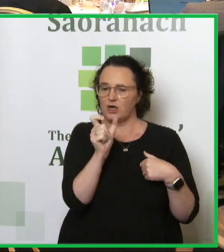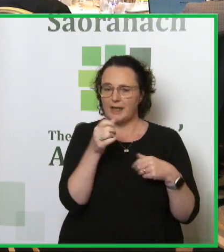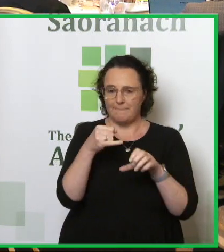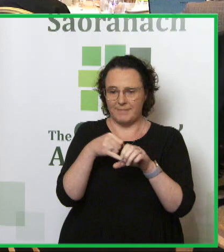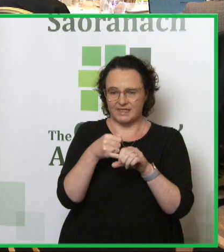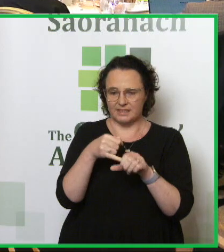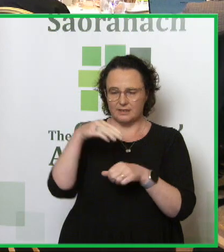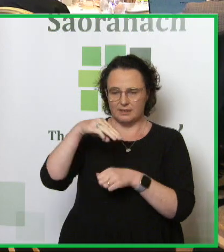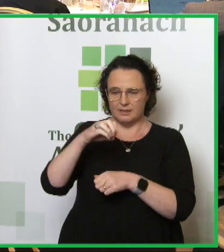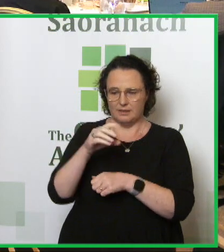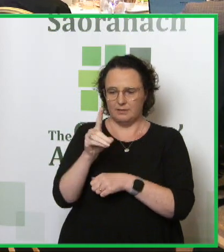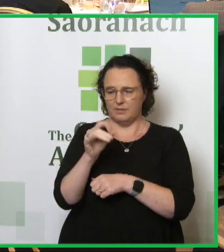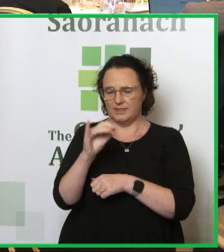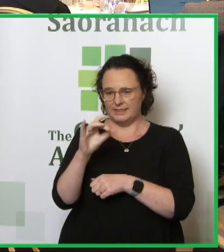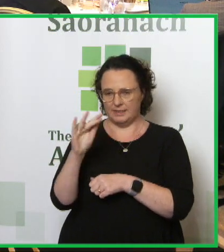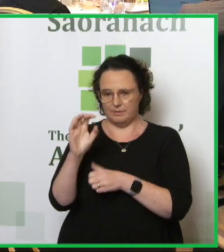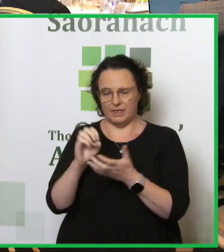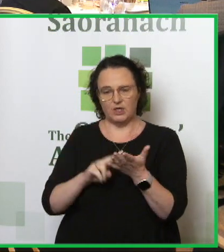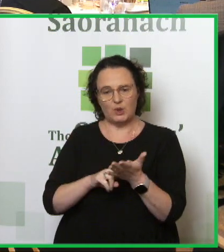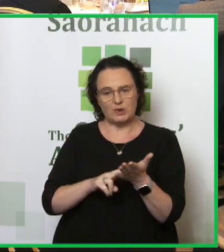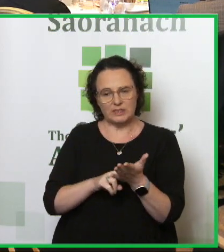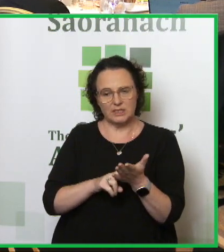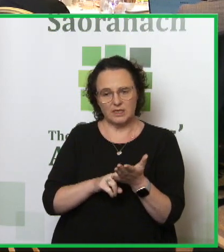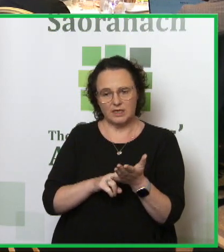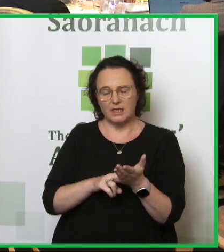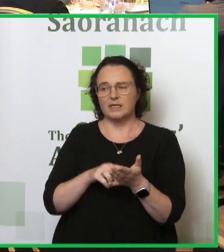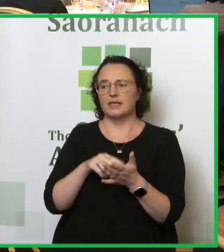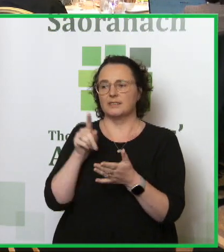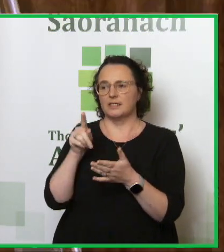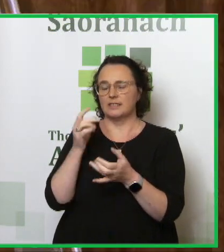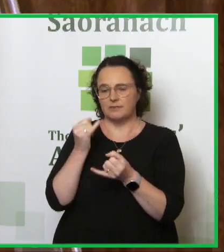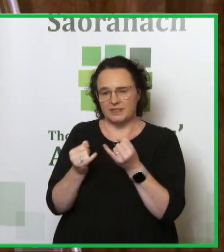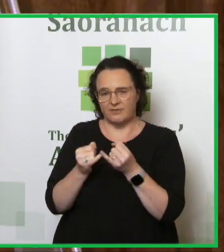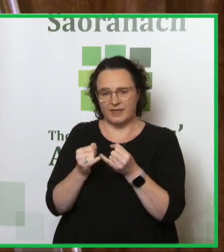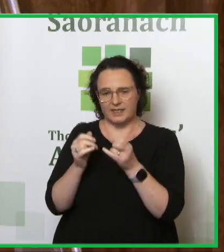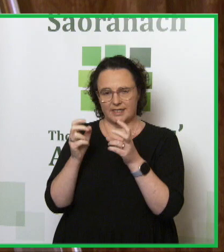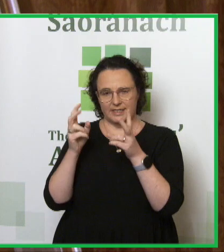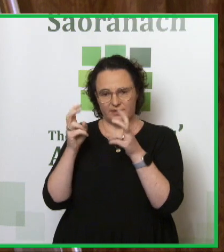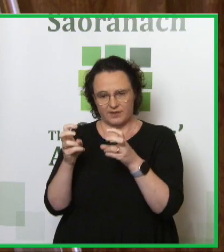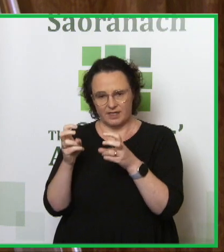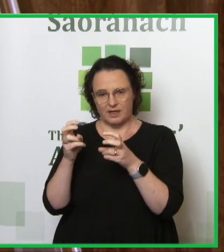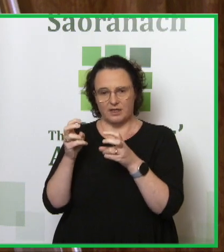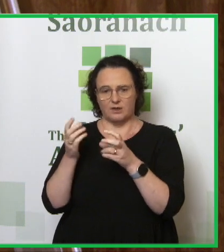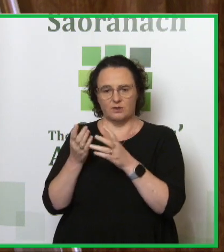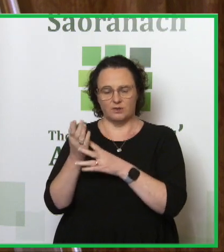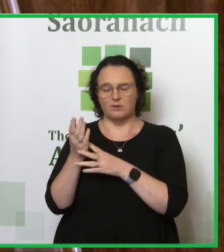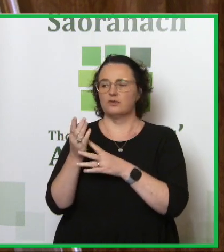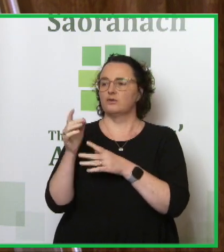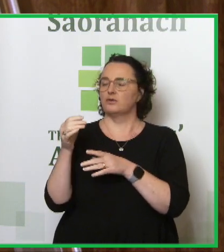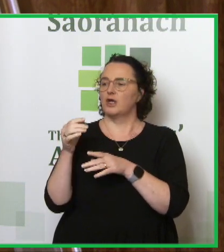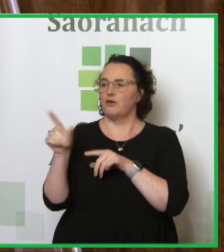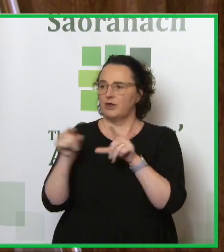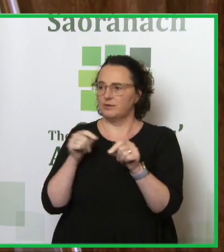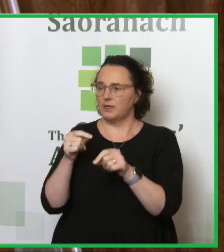being used here, because a medicine has a very specific definition. It has to go through regulatory approval. It has to go through randomized controlled trials.